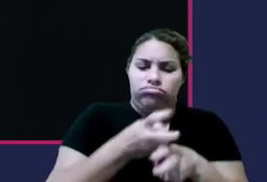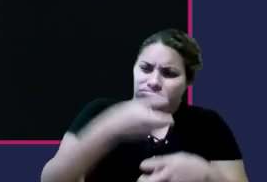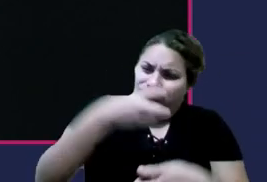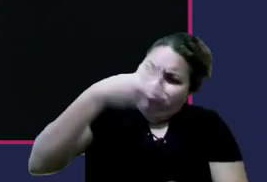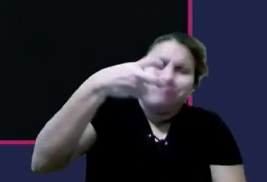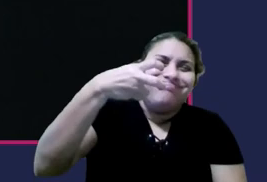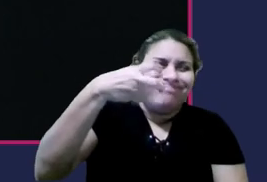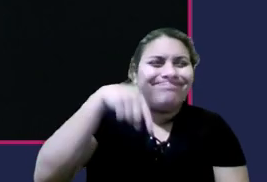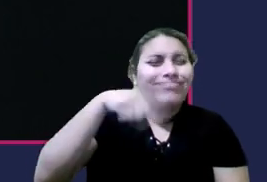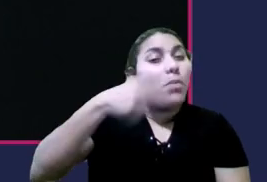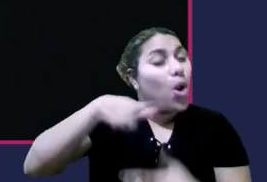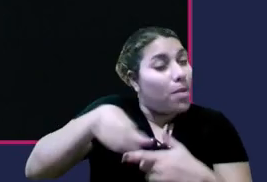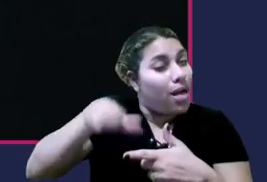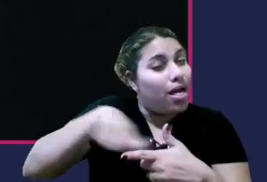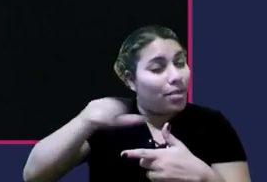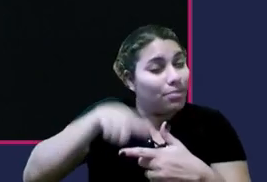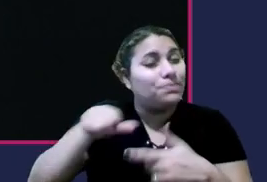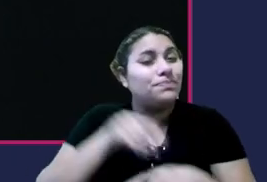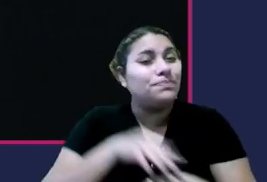judicialization of patients with